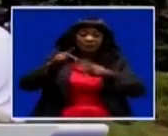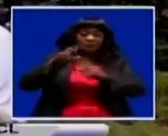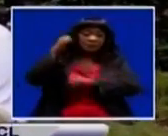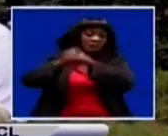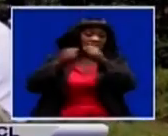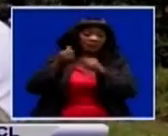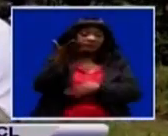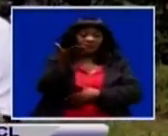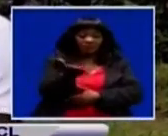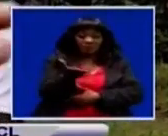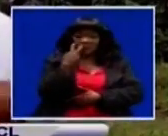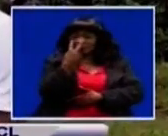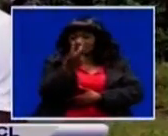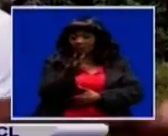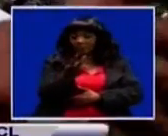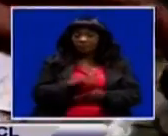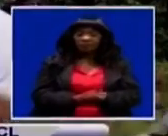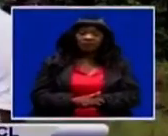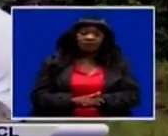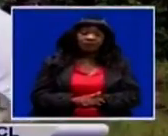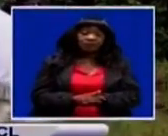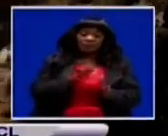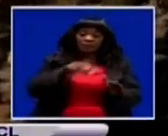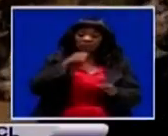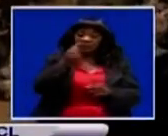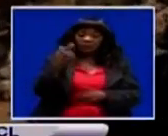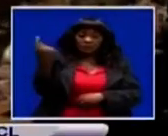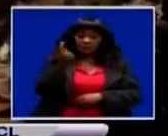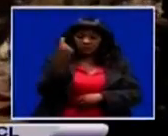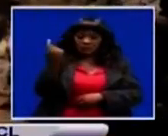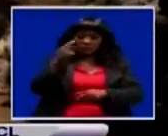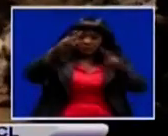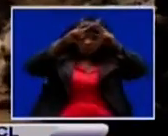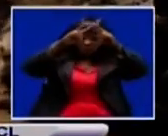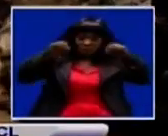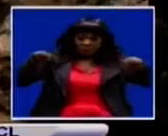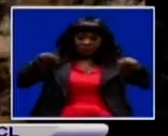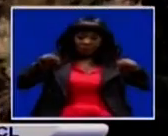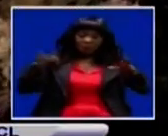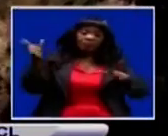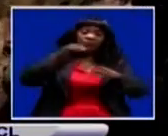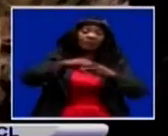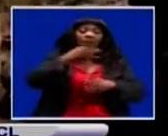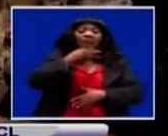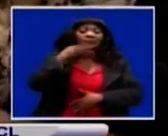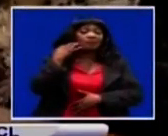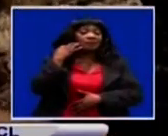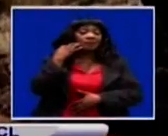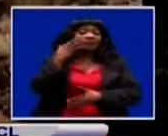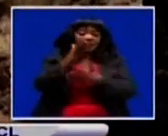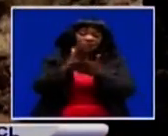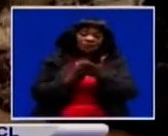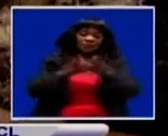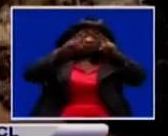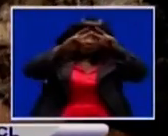know, it covers a lot of people, not only the village, but also farms around here and some villages. So